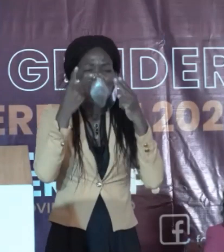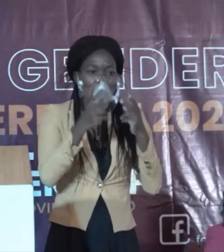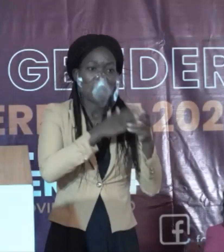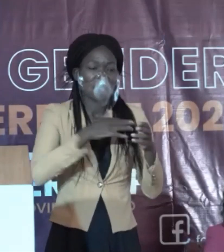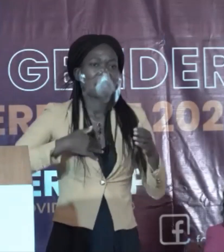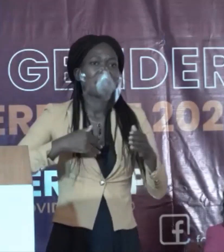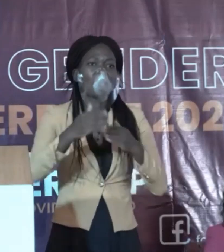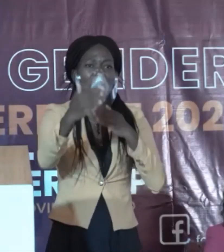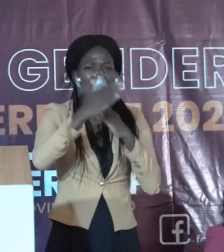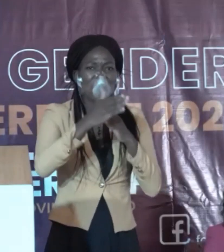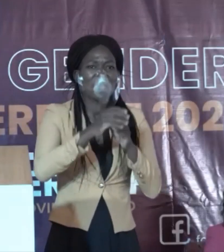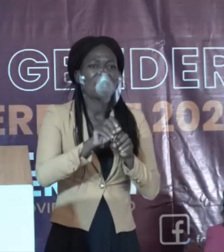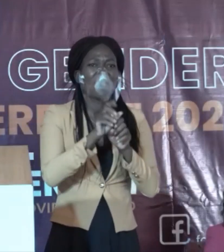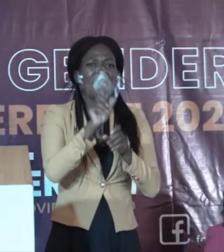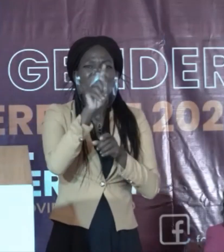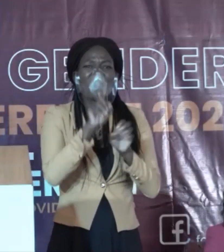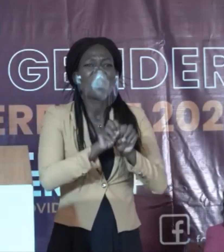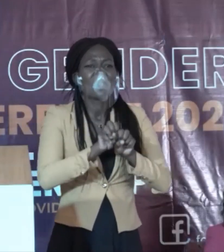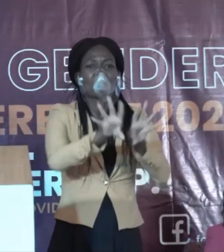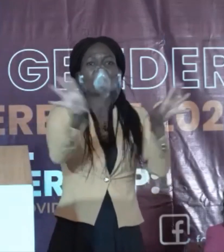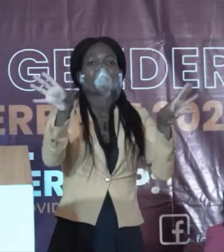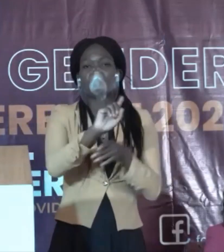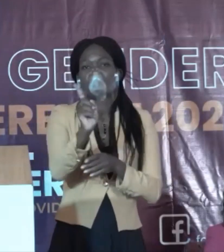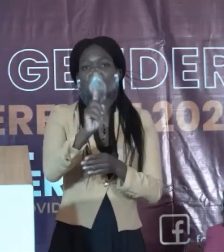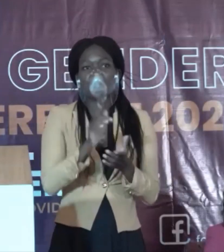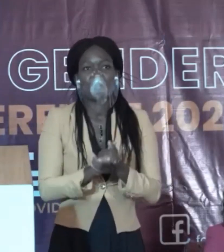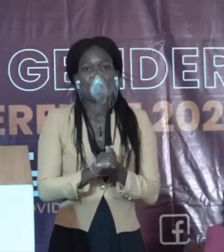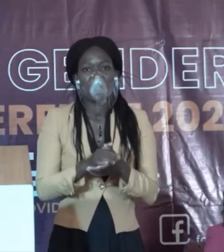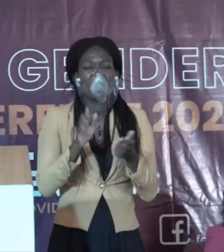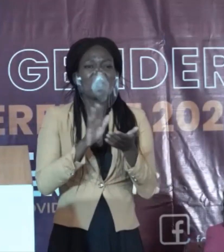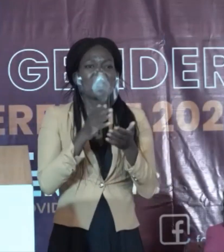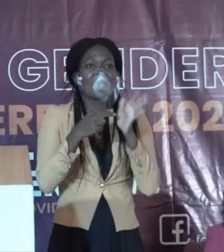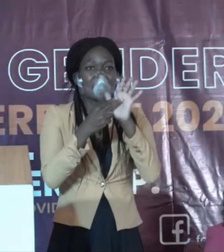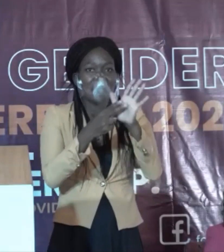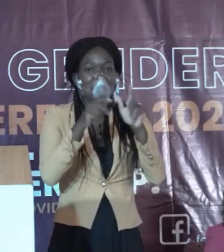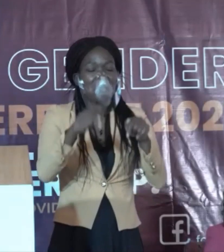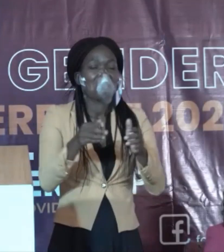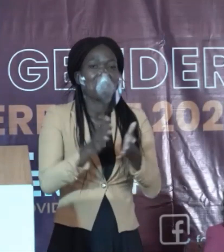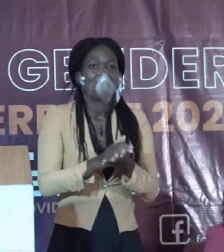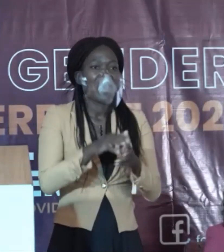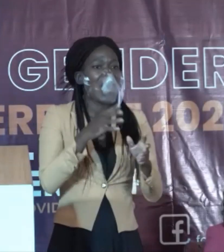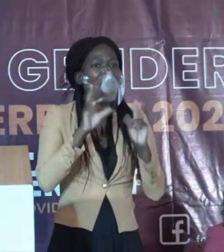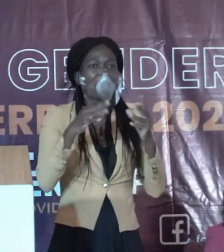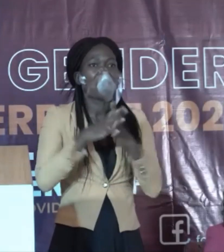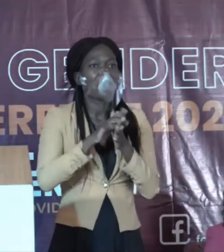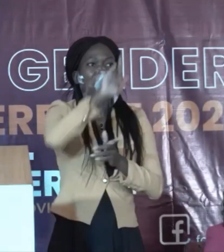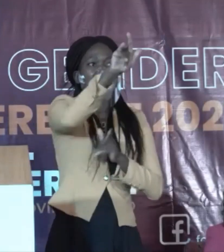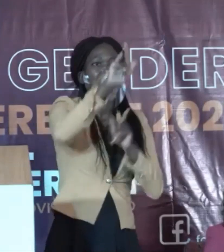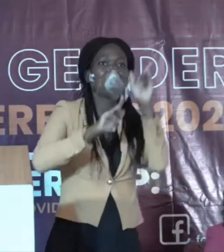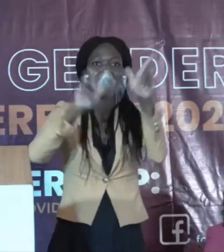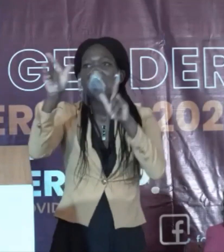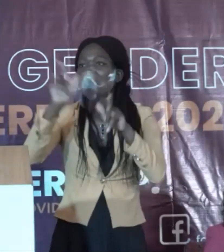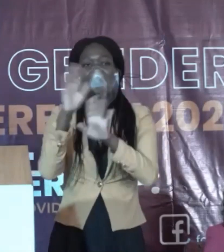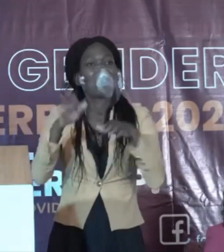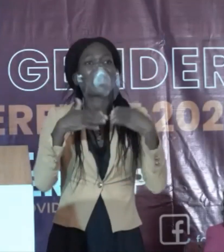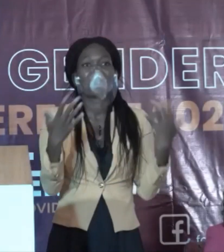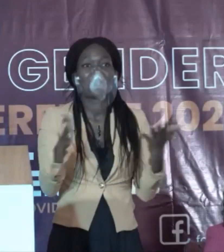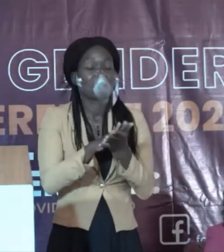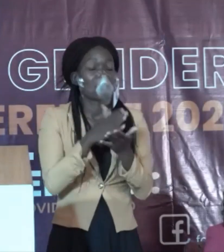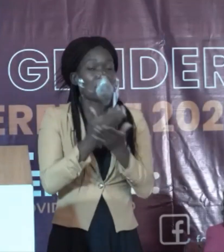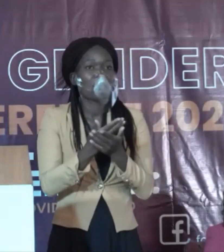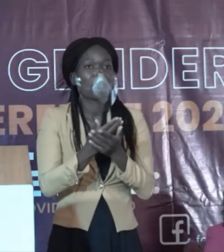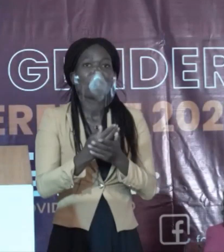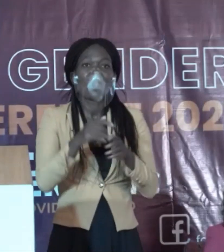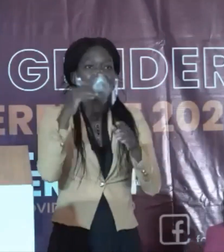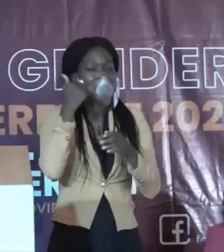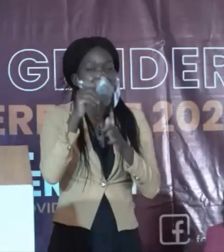trade, and transport across the region has been seriously affected, leading to disruption of regional supplies,